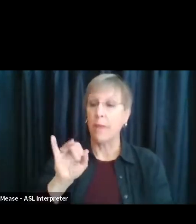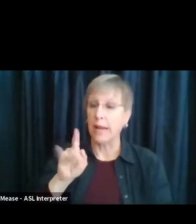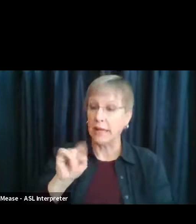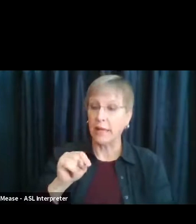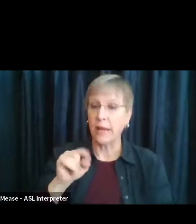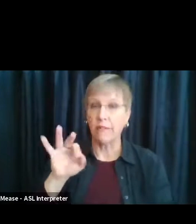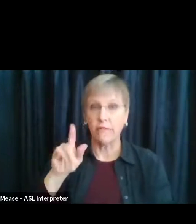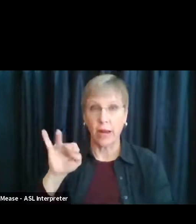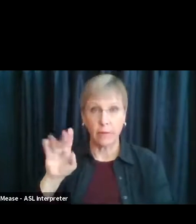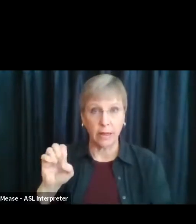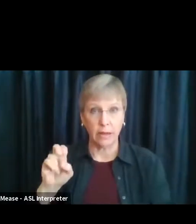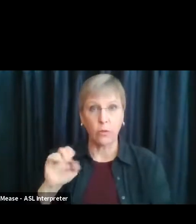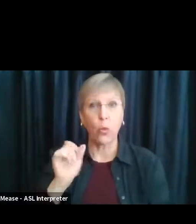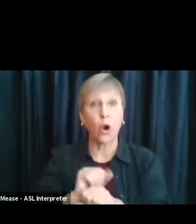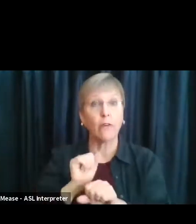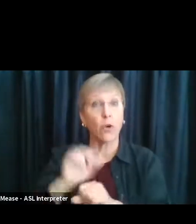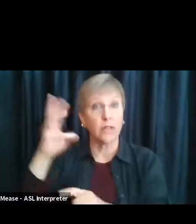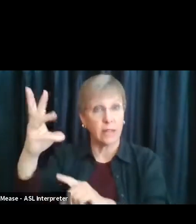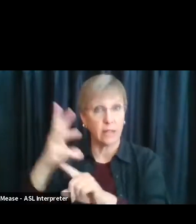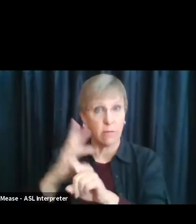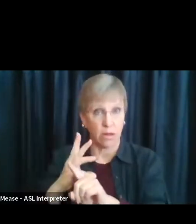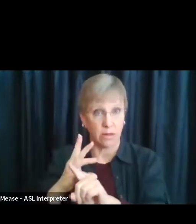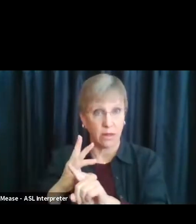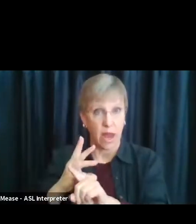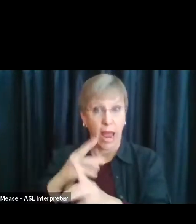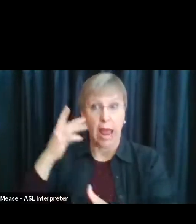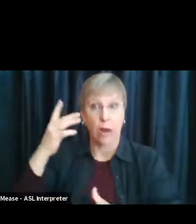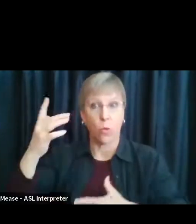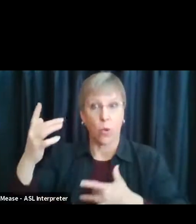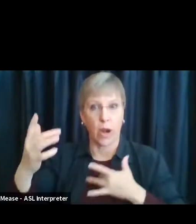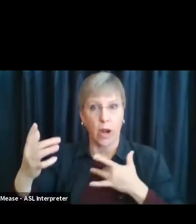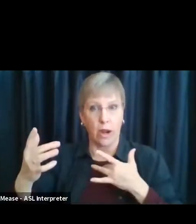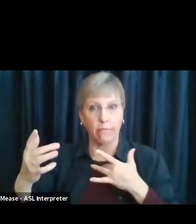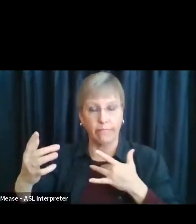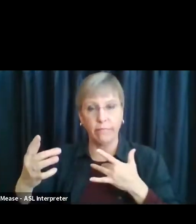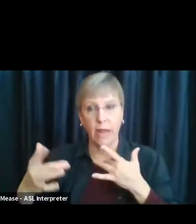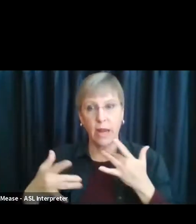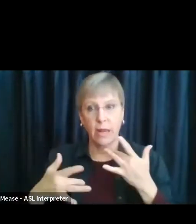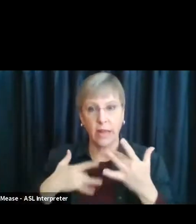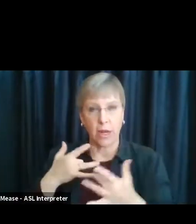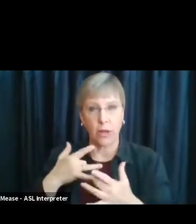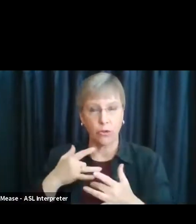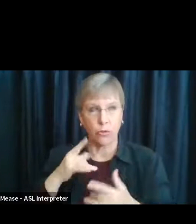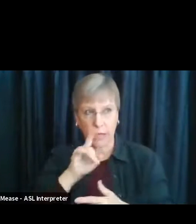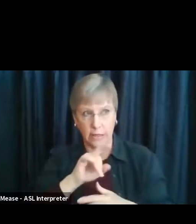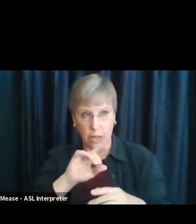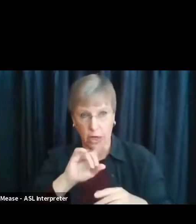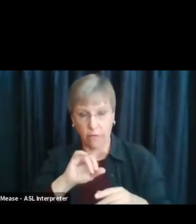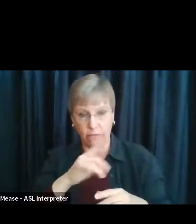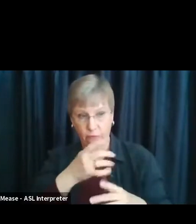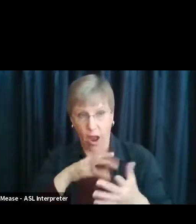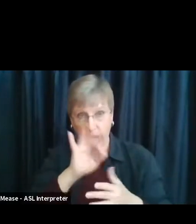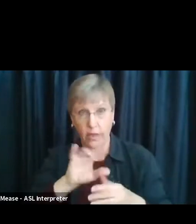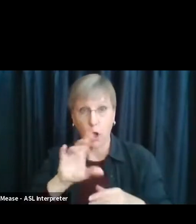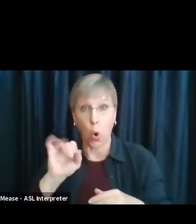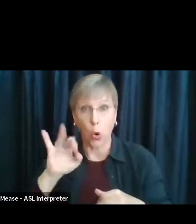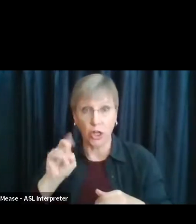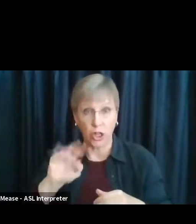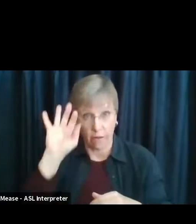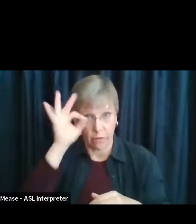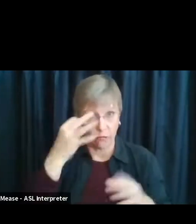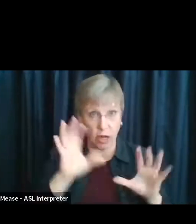6 months, and they decided to question the origin of French collection. This